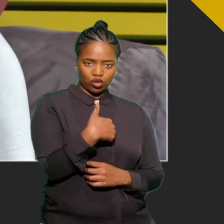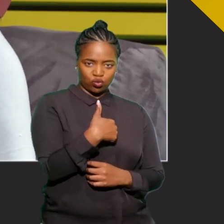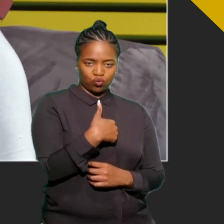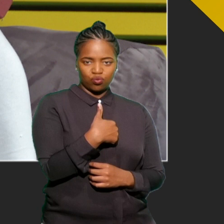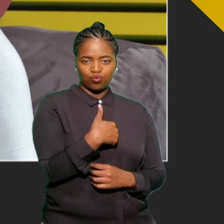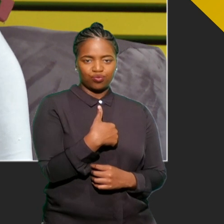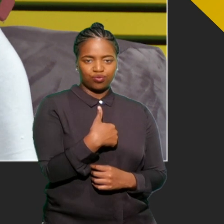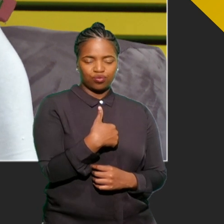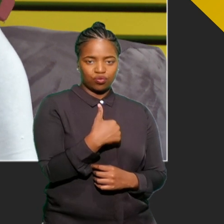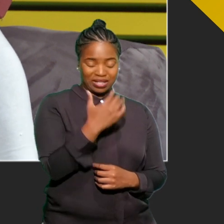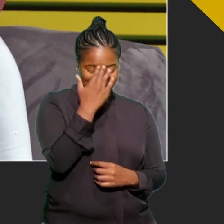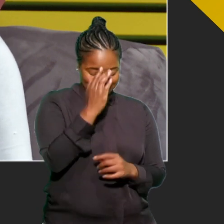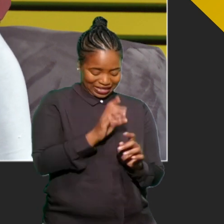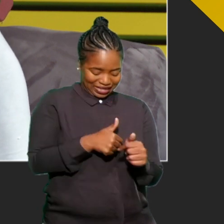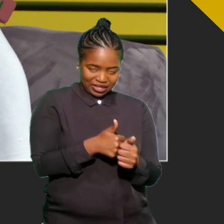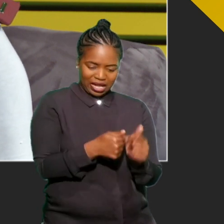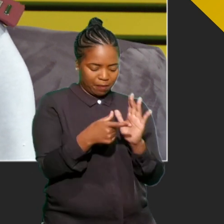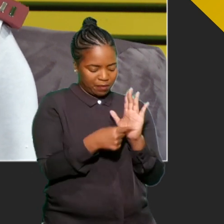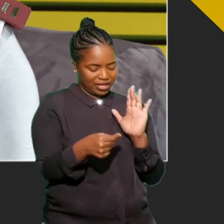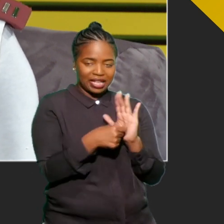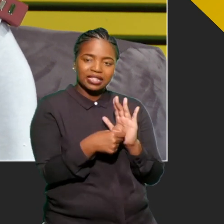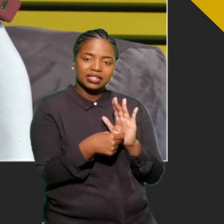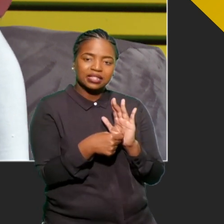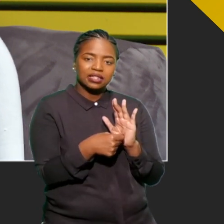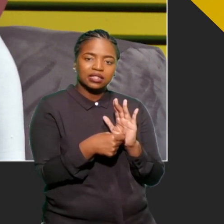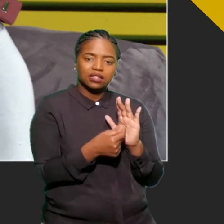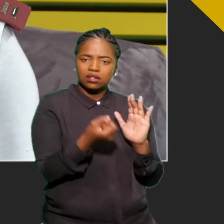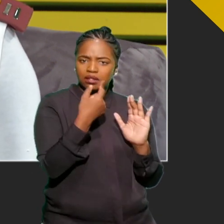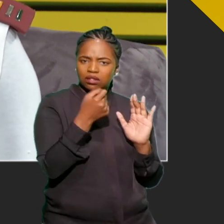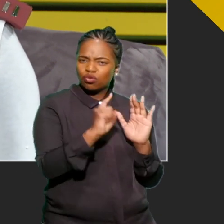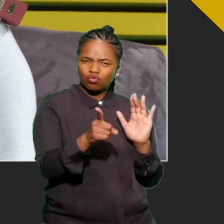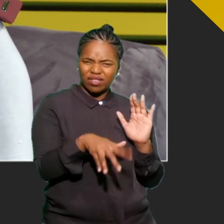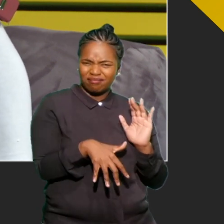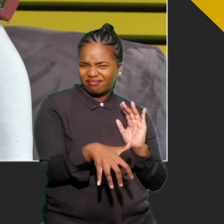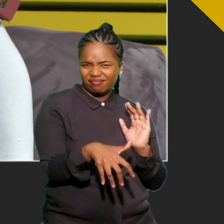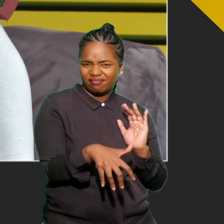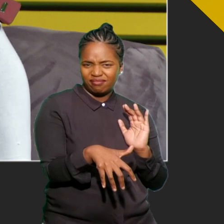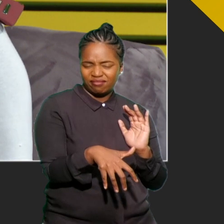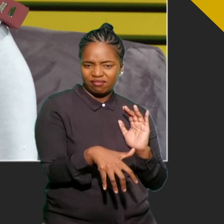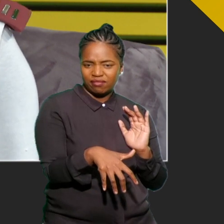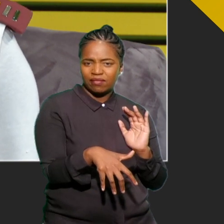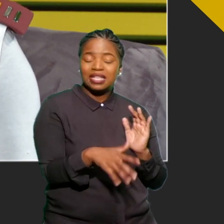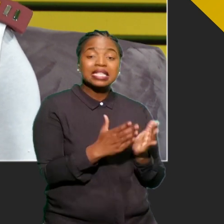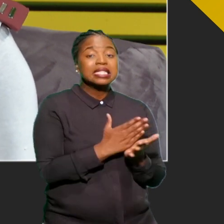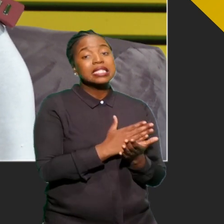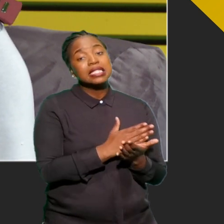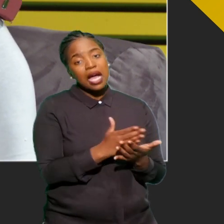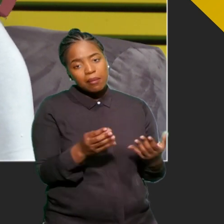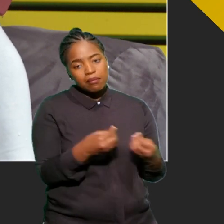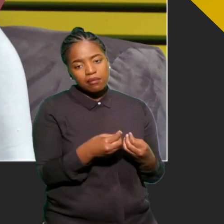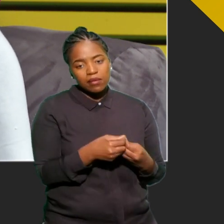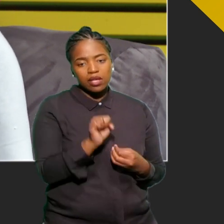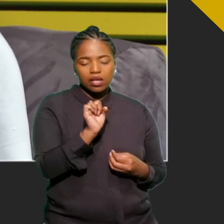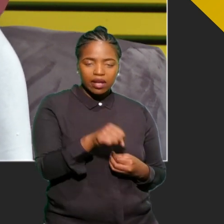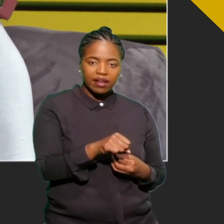and ulandela ama dates wakho we contraception, you shouldn't fall pregnant. Of course, there are factors like if usebenzisa